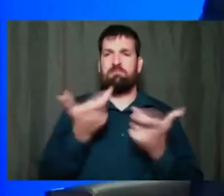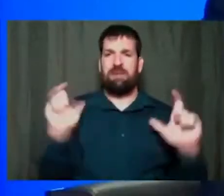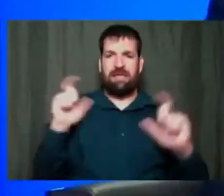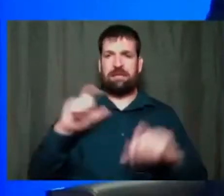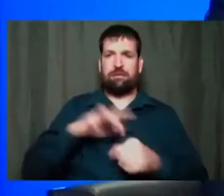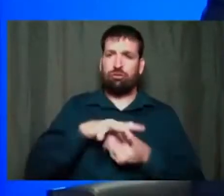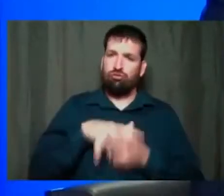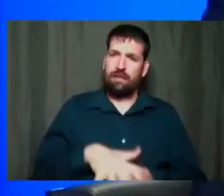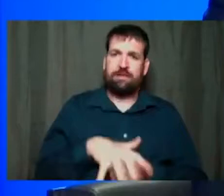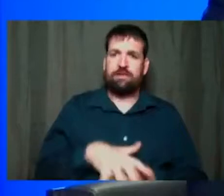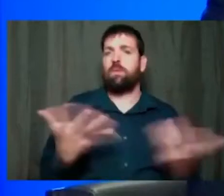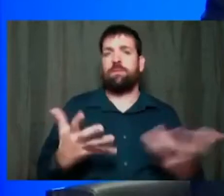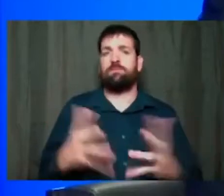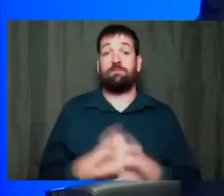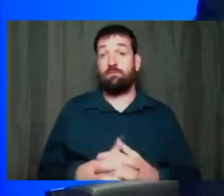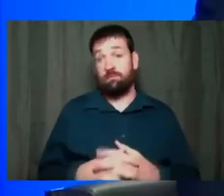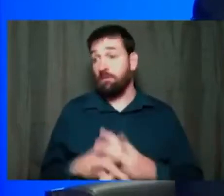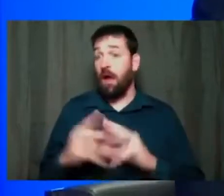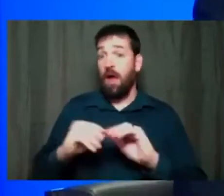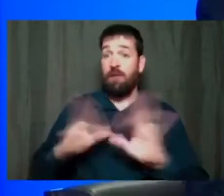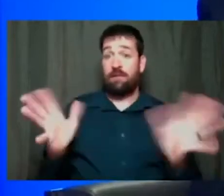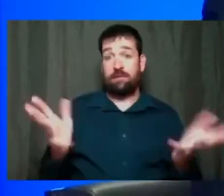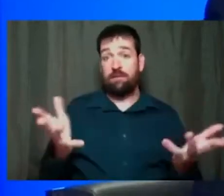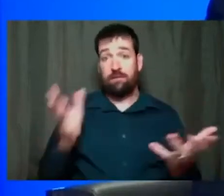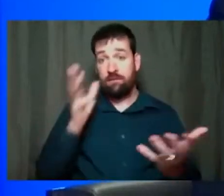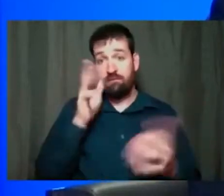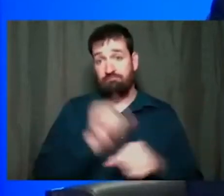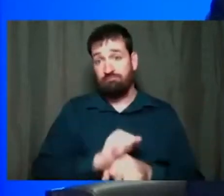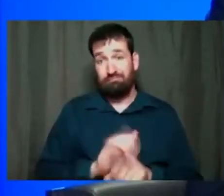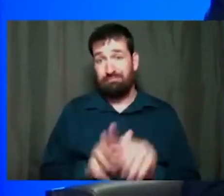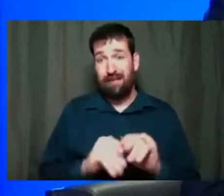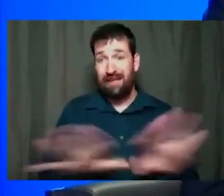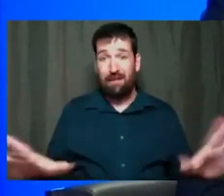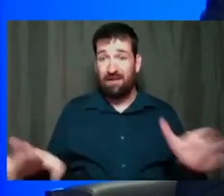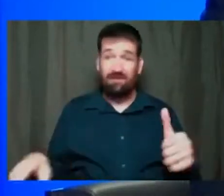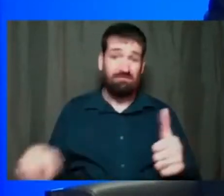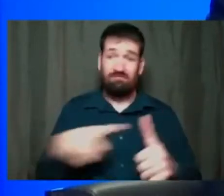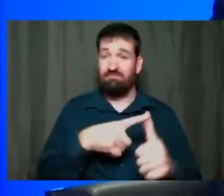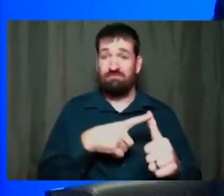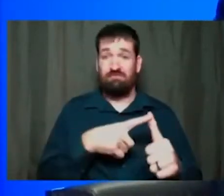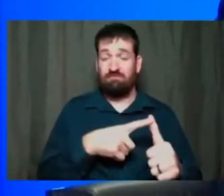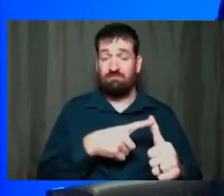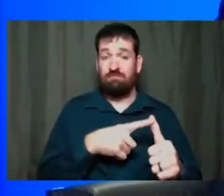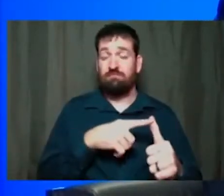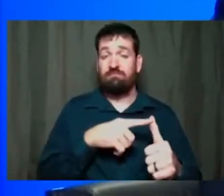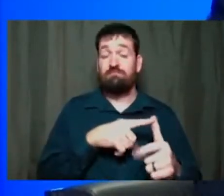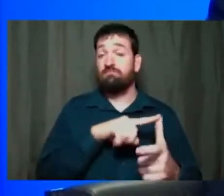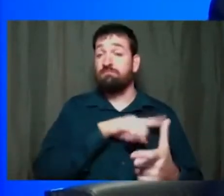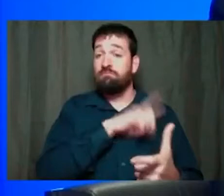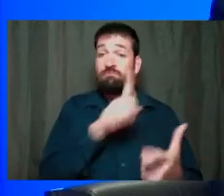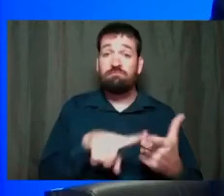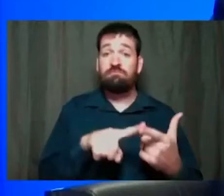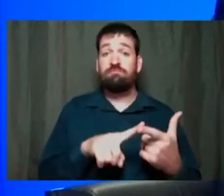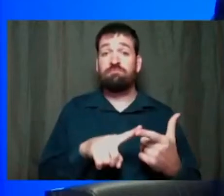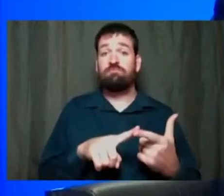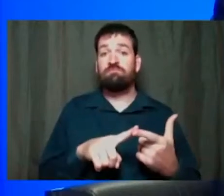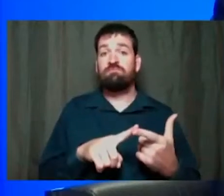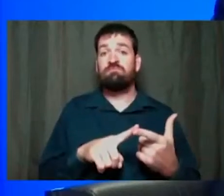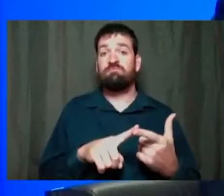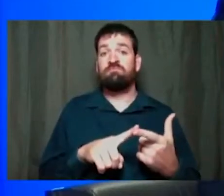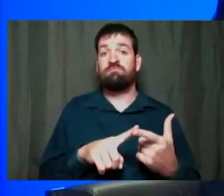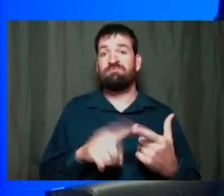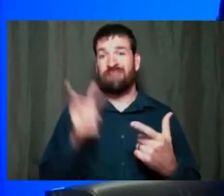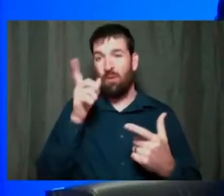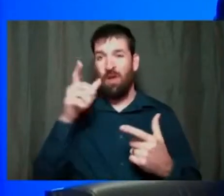think obviously it's going to be the pandemic is first and foremost. Beyond that, I think I will get back on my soapbox as I always